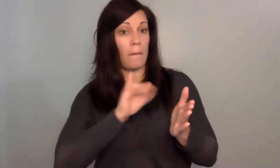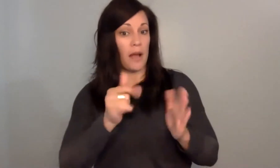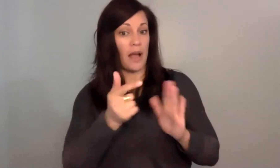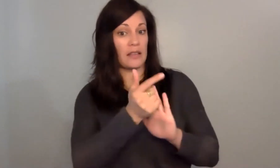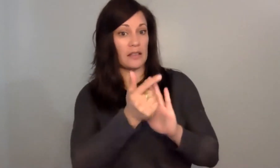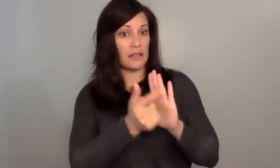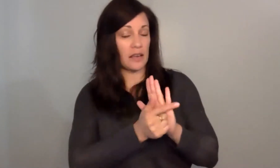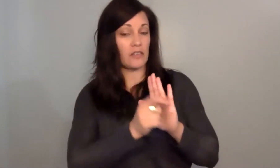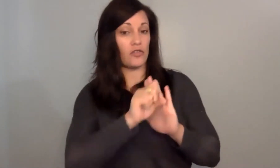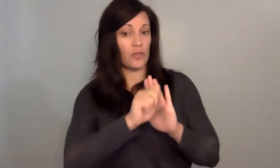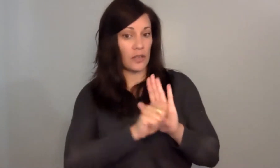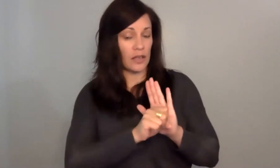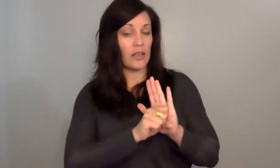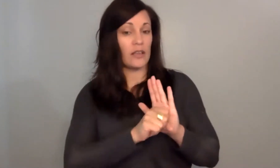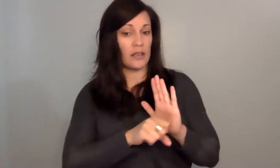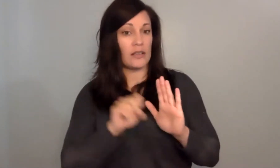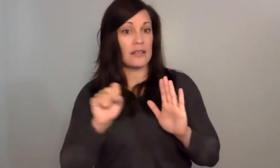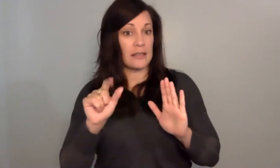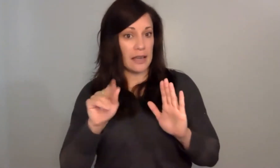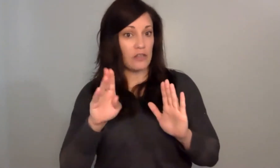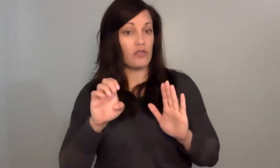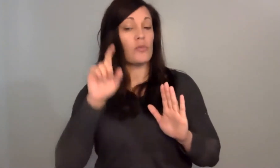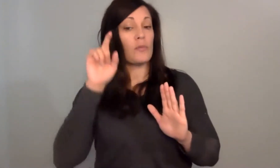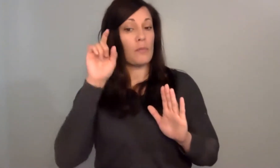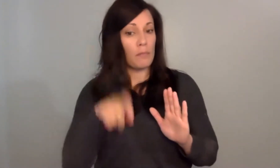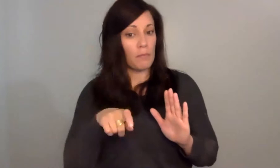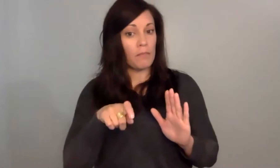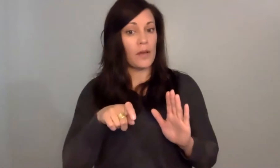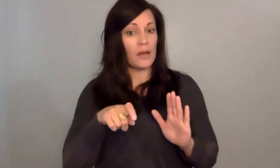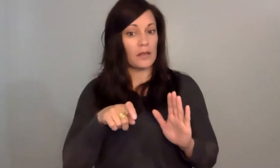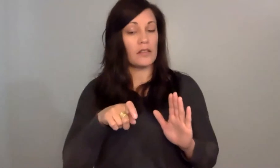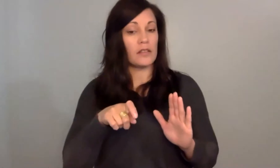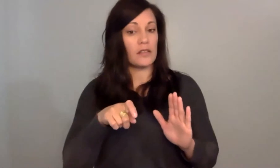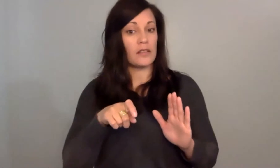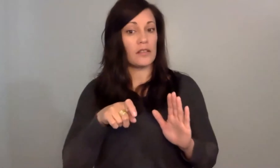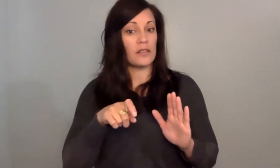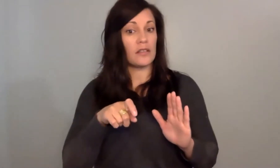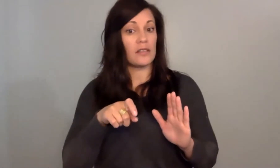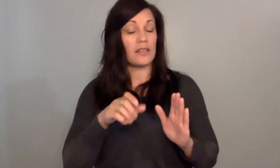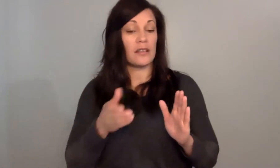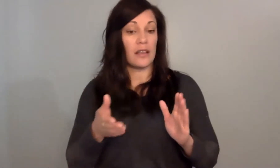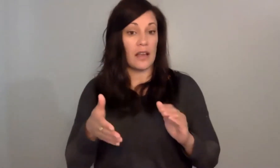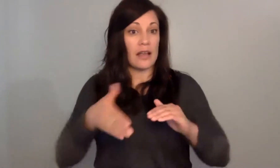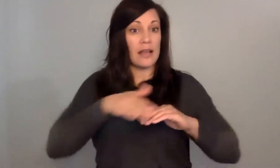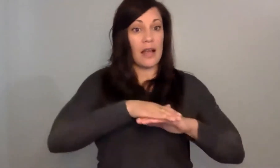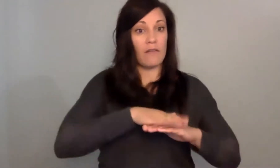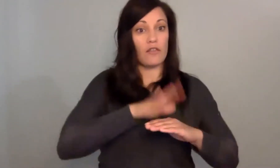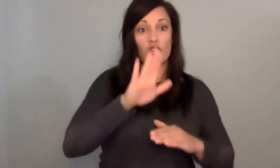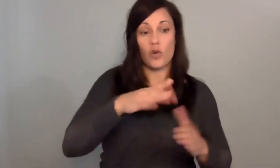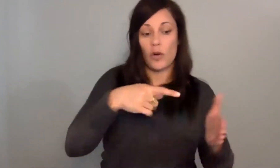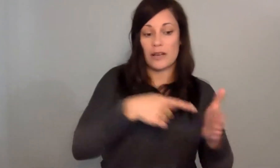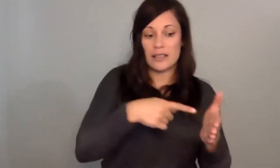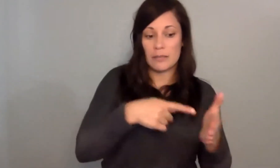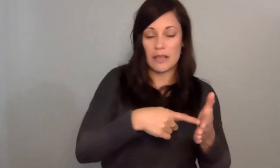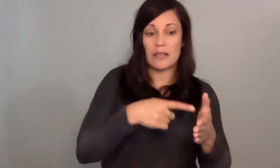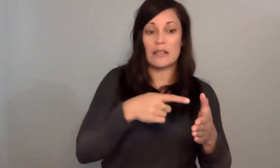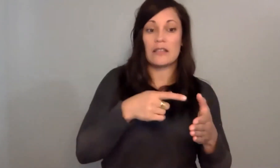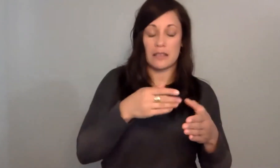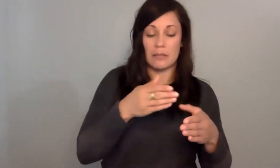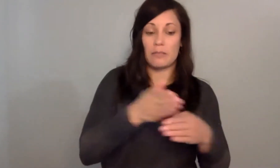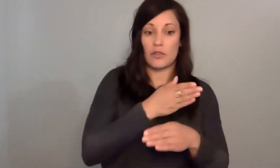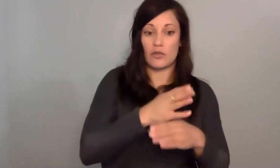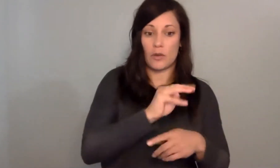the state statute to go to expenses between March 1st, 2020 and